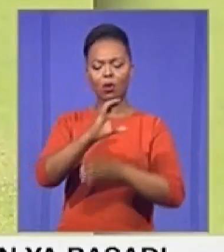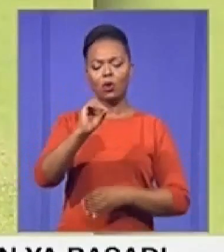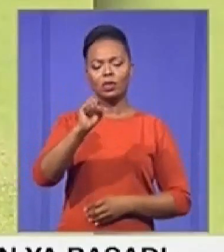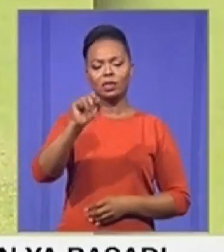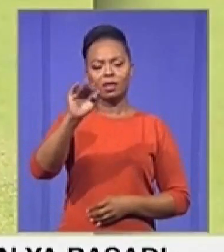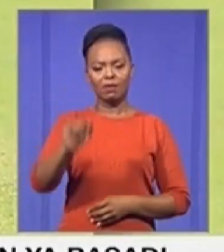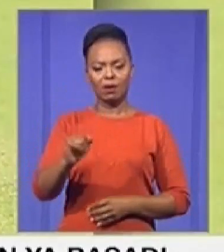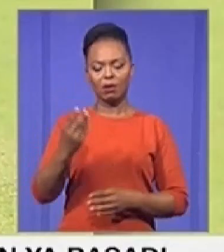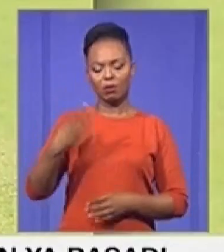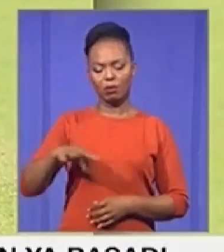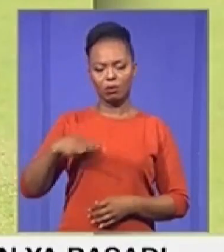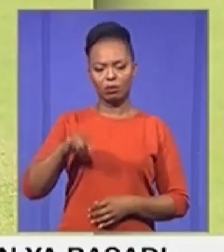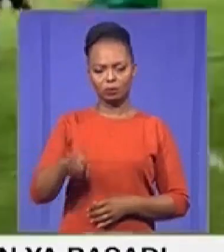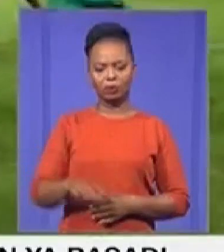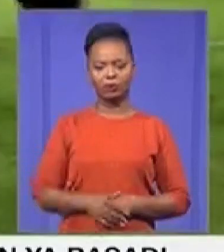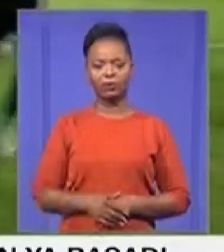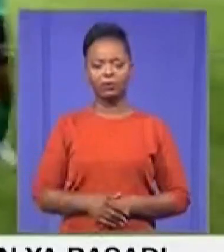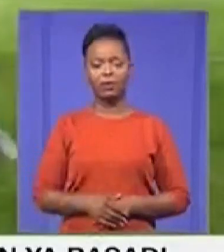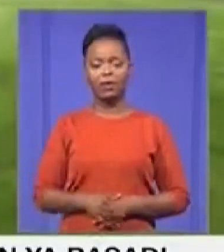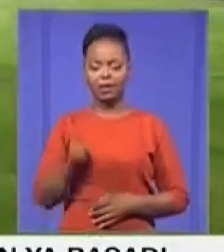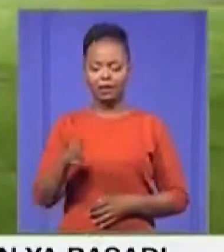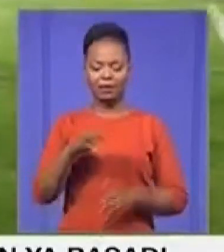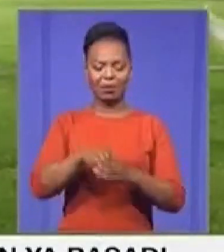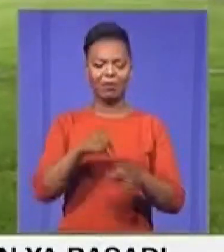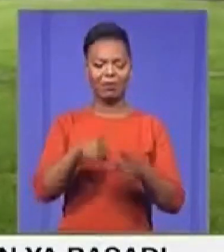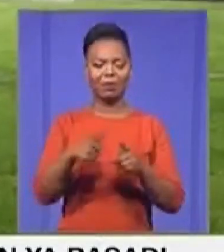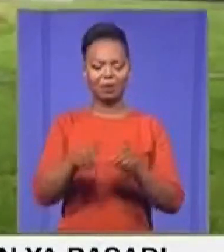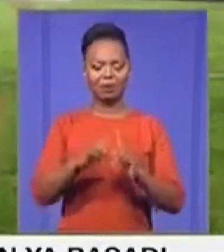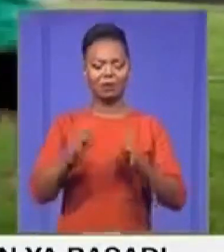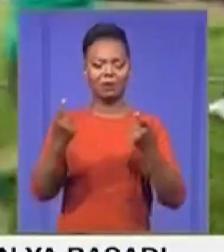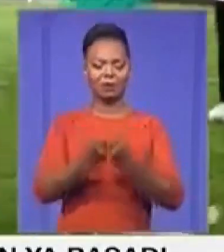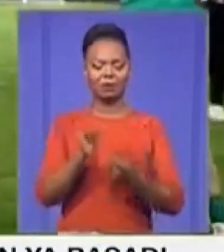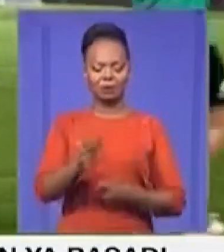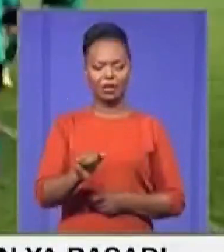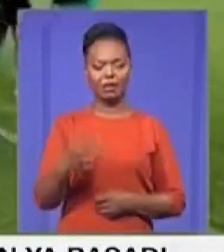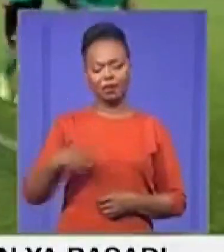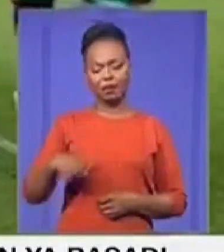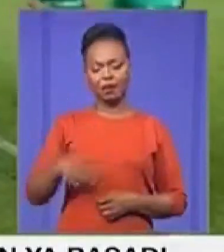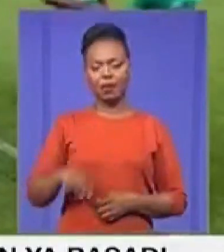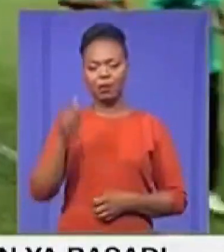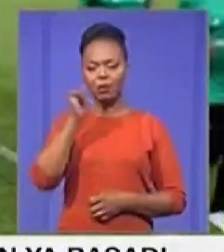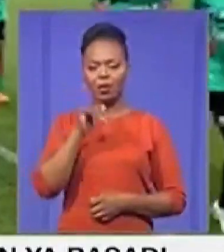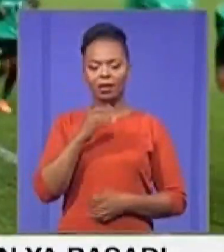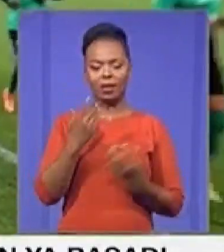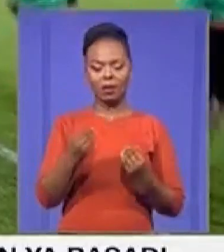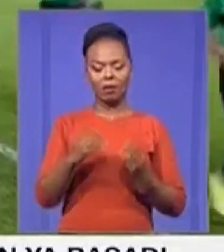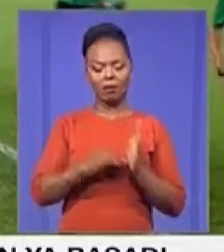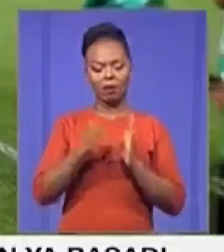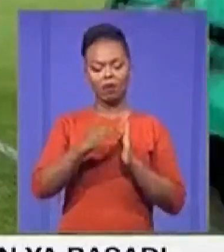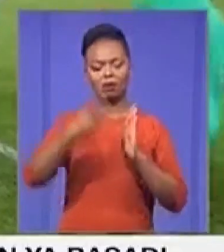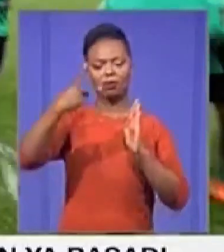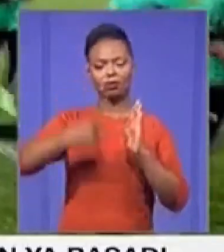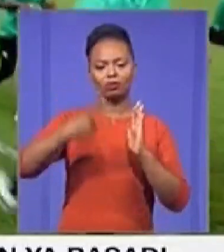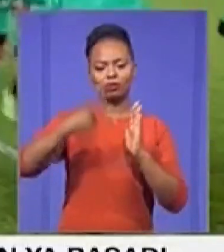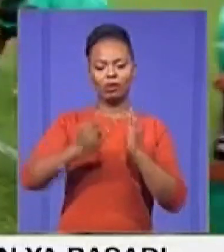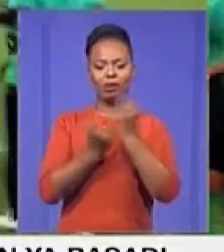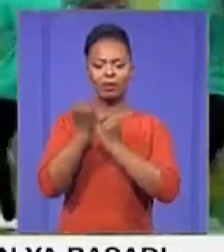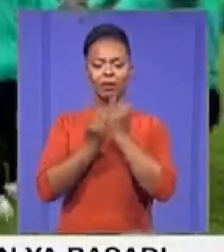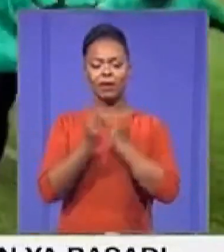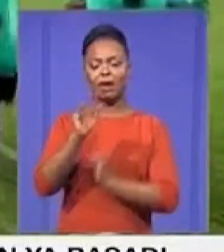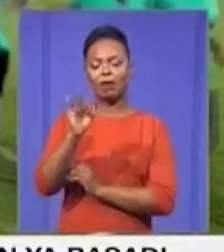le moraloki e be e le karolo ya banyana nakong eo ba bego ba tšea maemo a bobedi tournamenteng